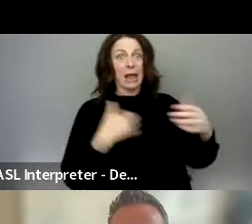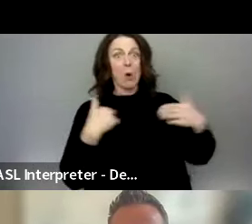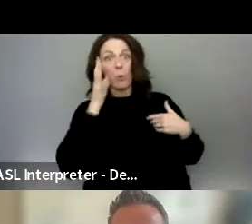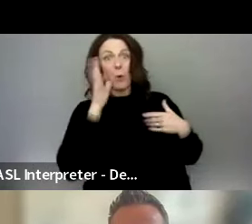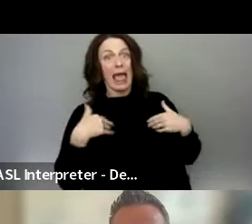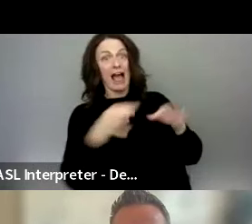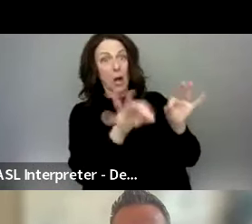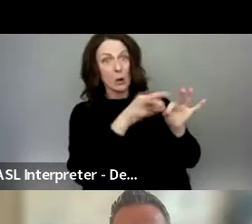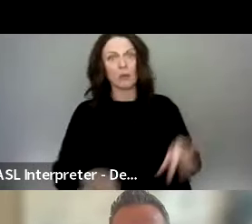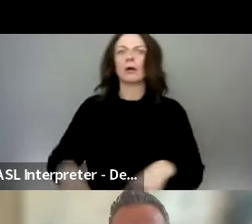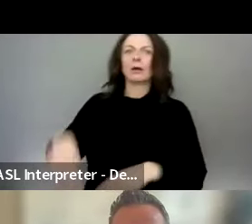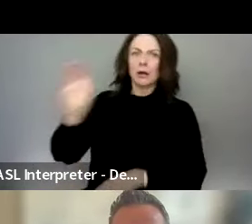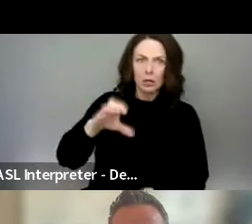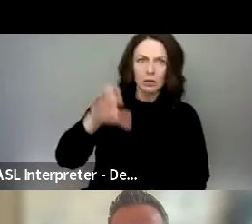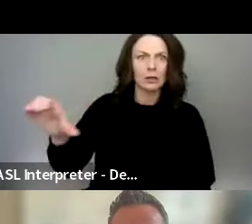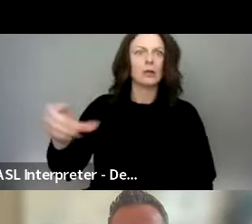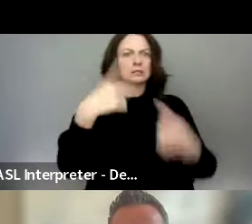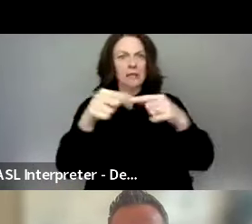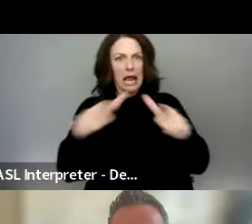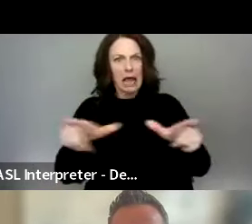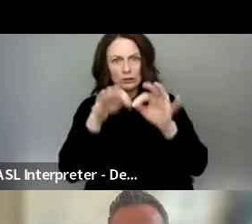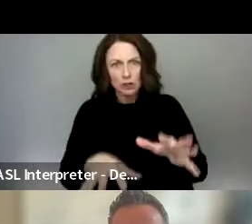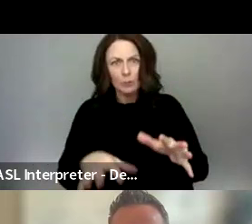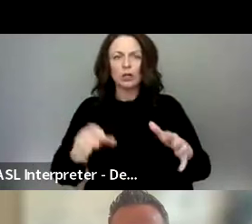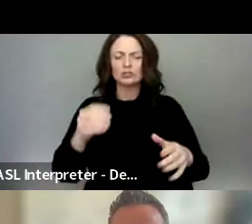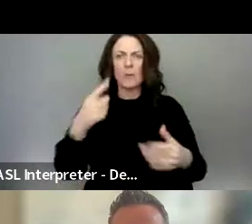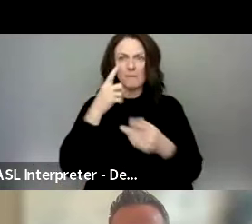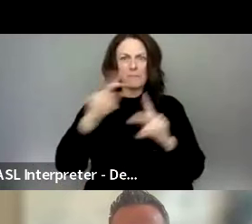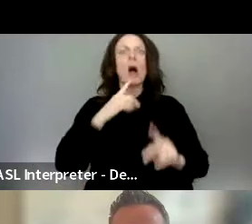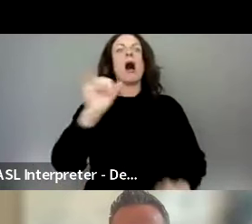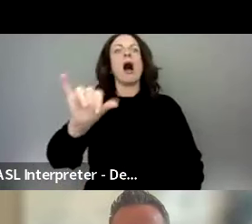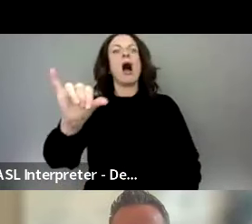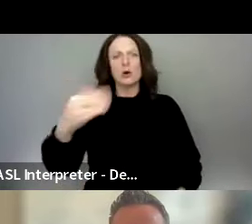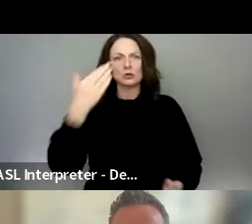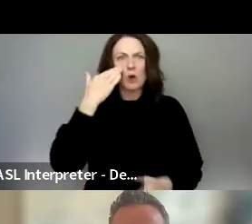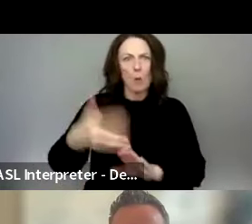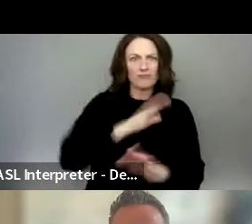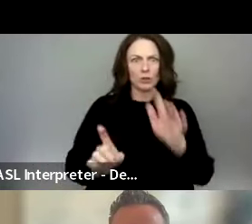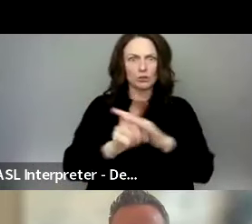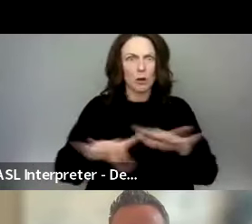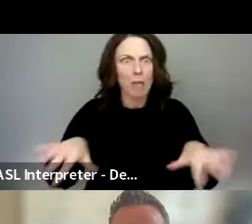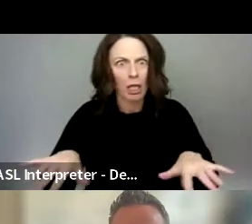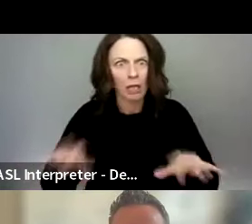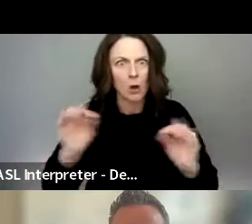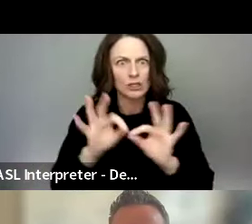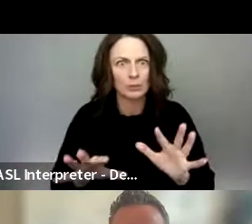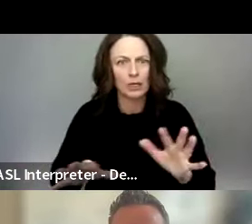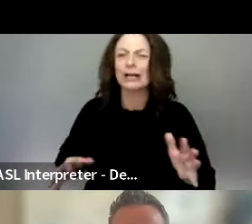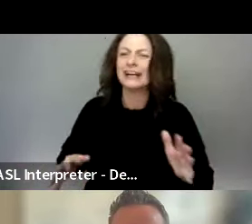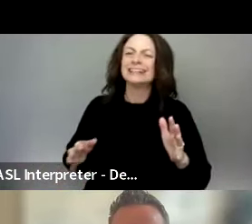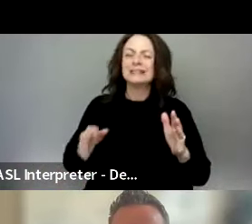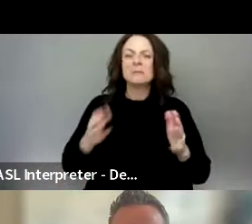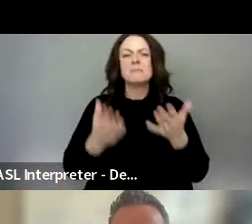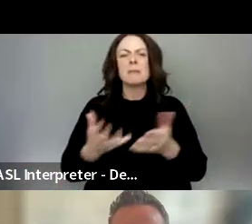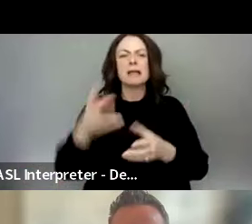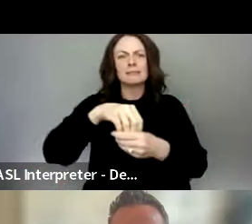captioning, live captioning, and a sign language interpreter so everyone can feel included. That was just an ask, and we can maybe make that